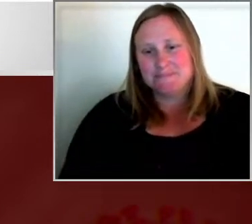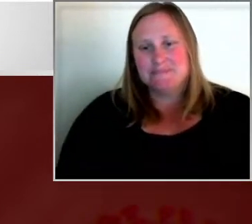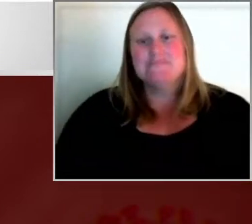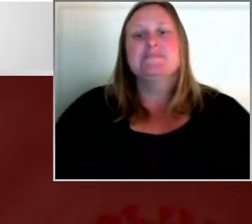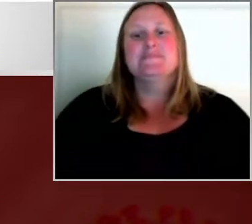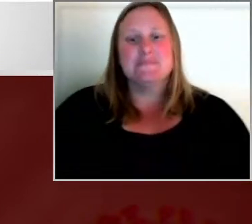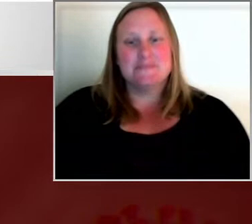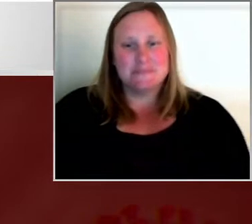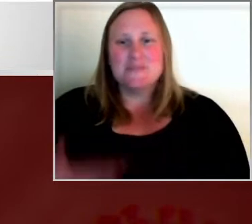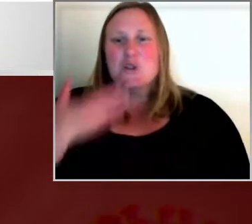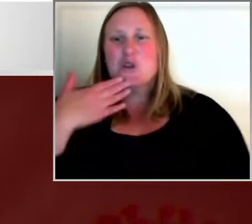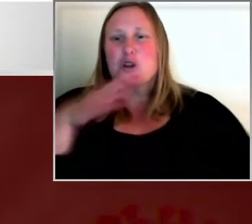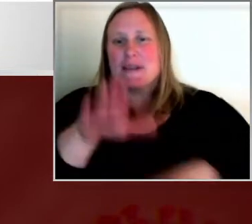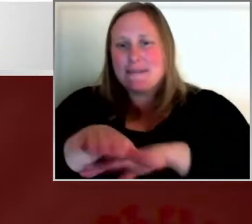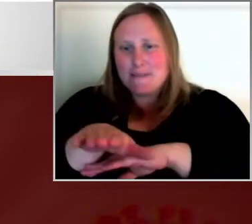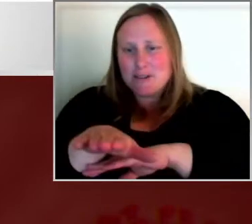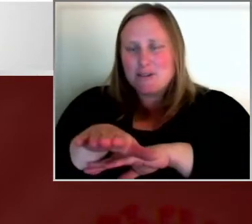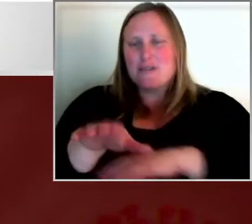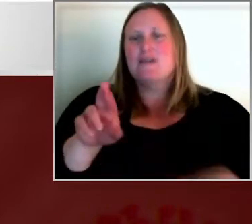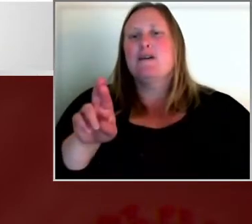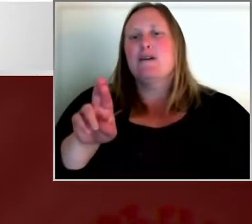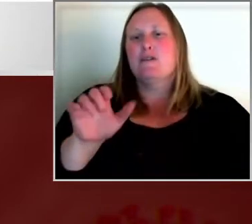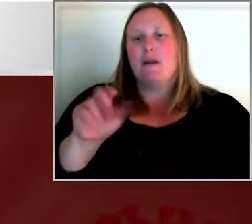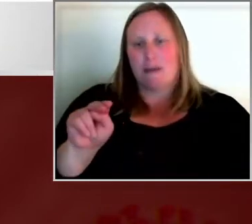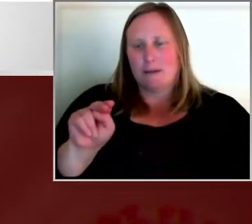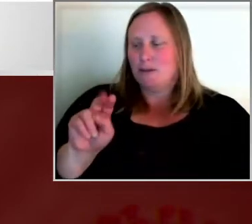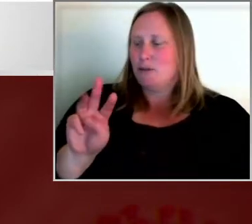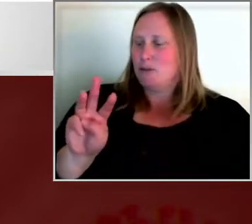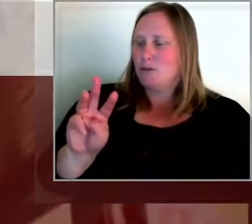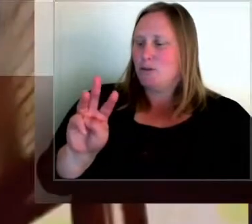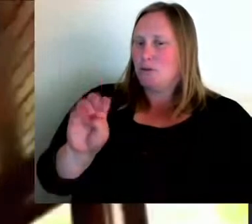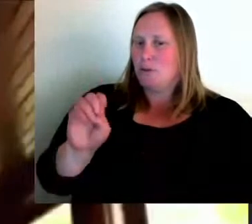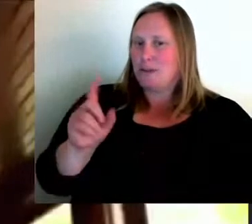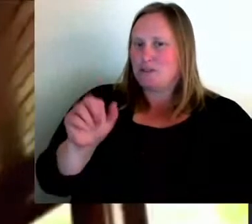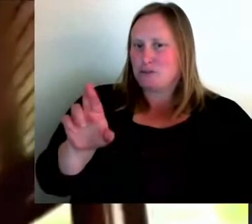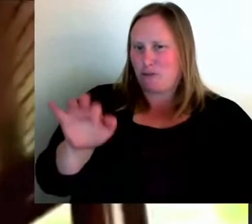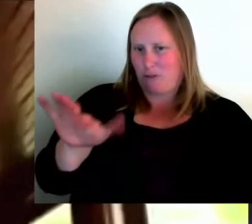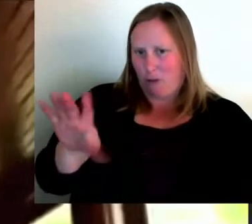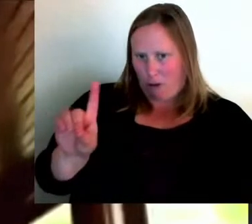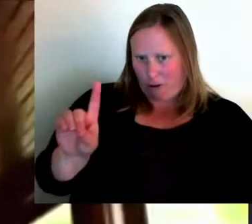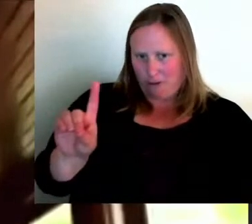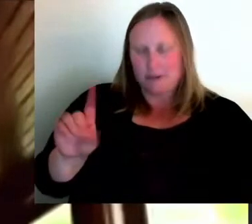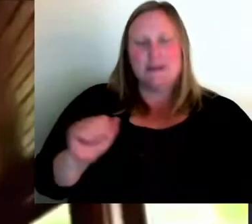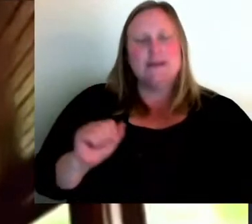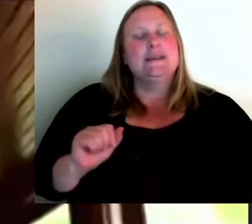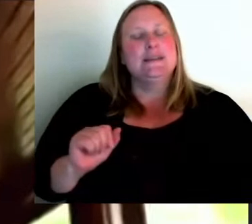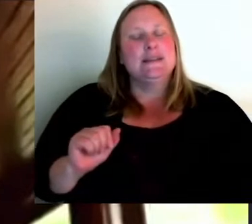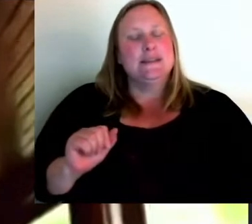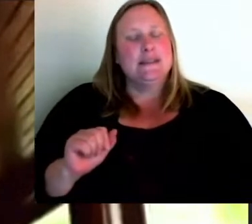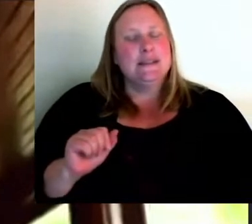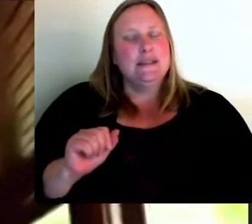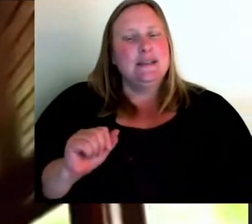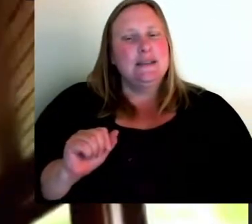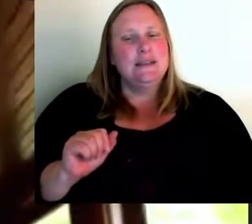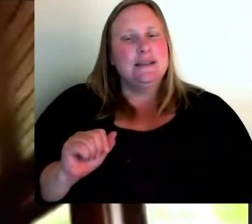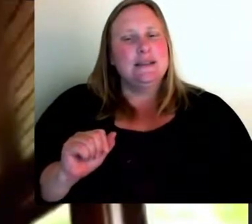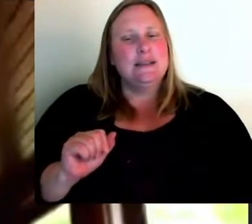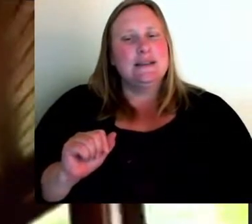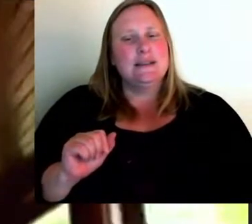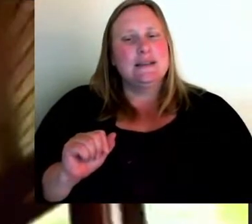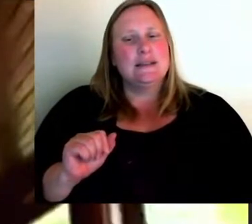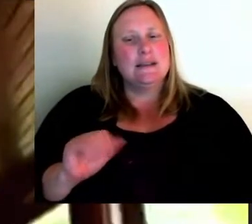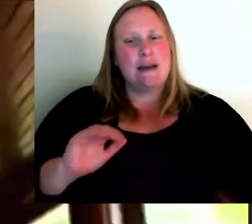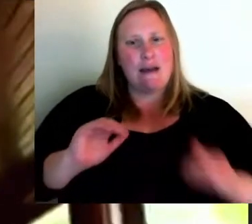Good afternoon. I'm Ryan Westergaard here. I can start by taking that one. So, what our message about how to